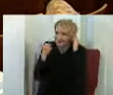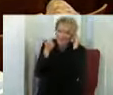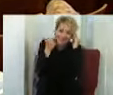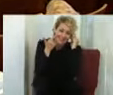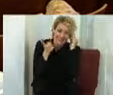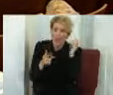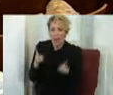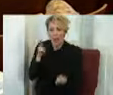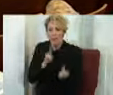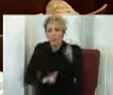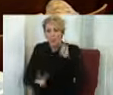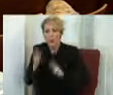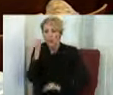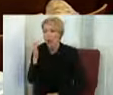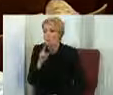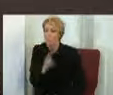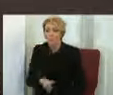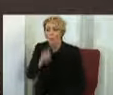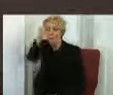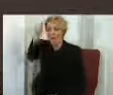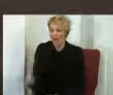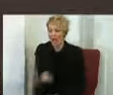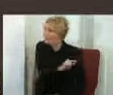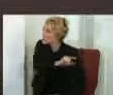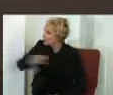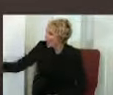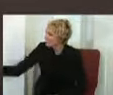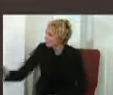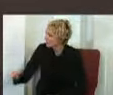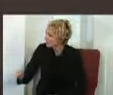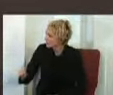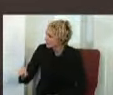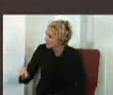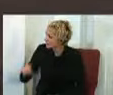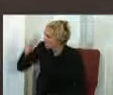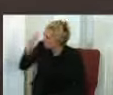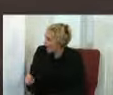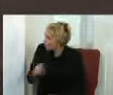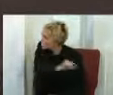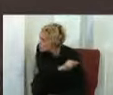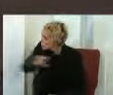Well, those of you who know me, you know it would be fabulous.